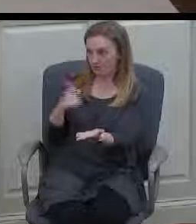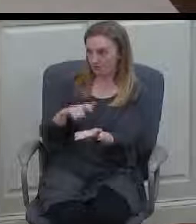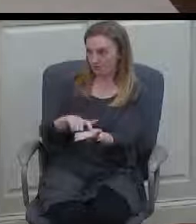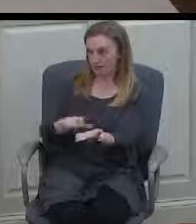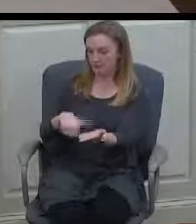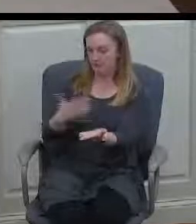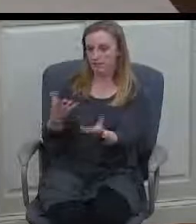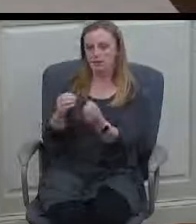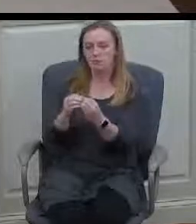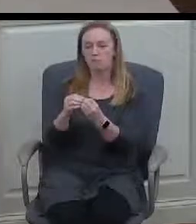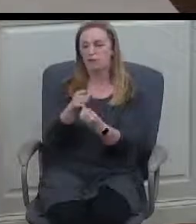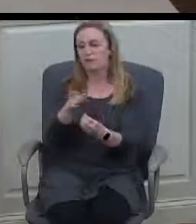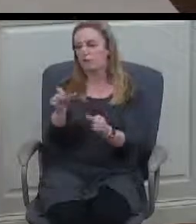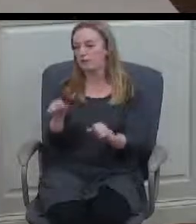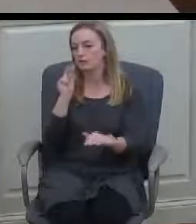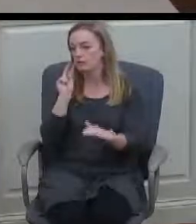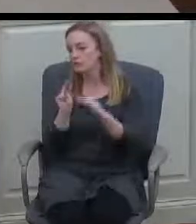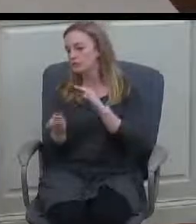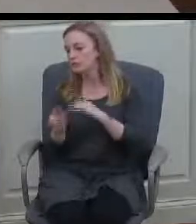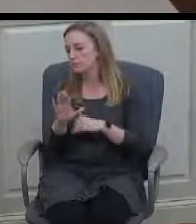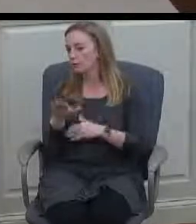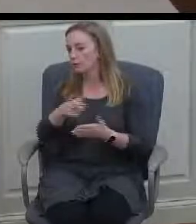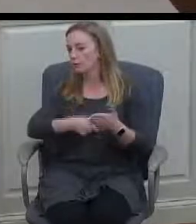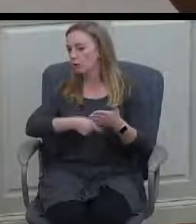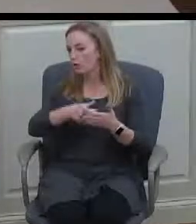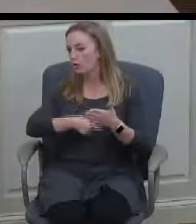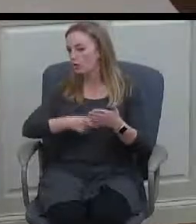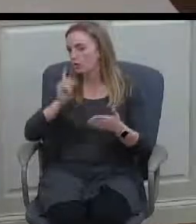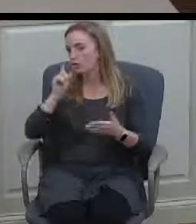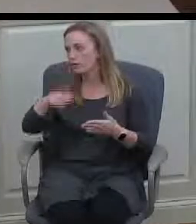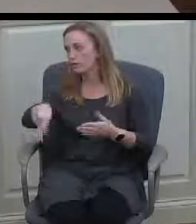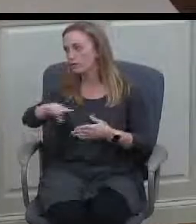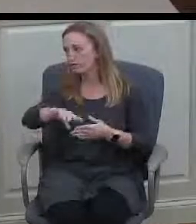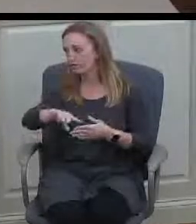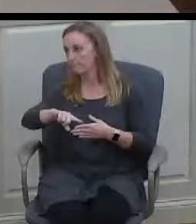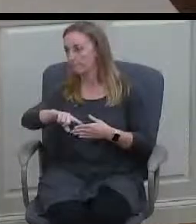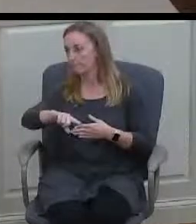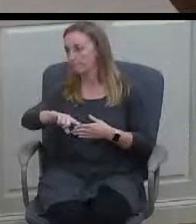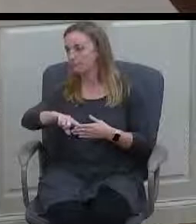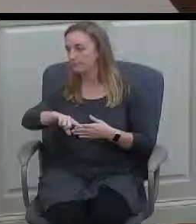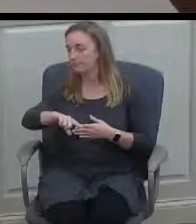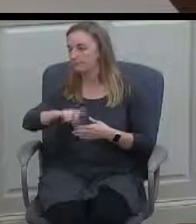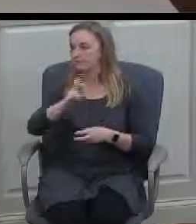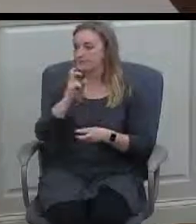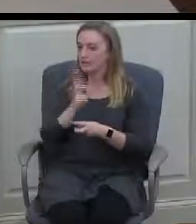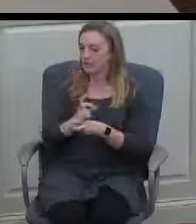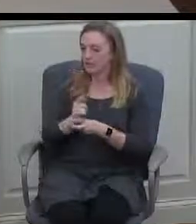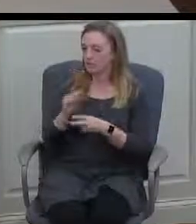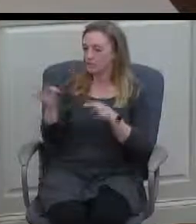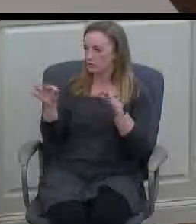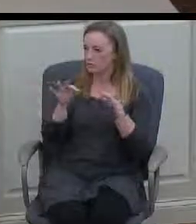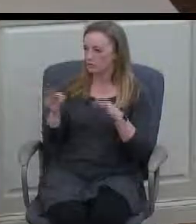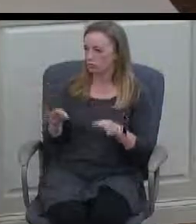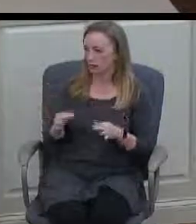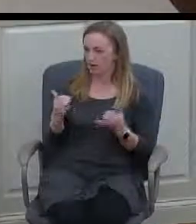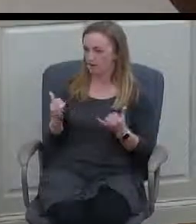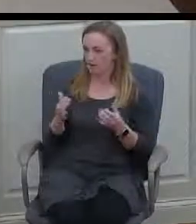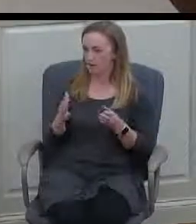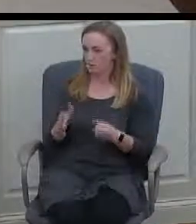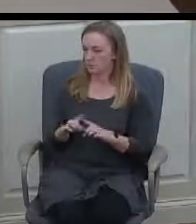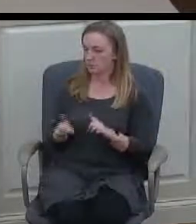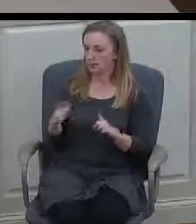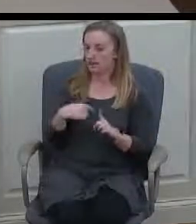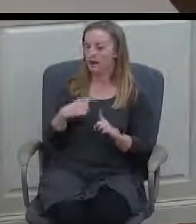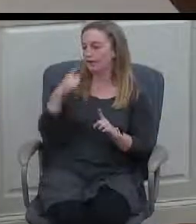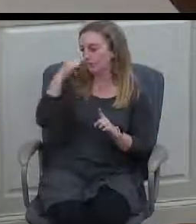more predictability on what their cost would be for them. And that's hard to describe in this format, but I do think that